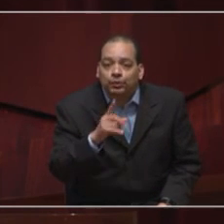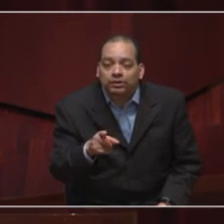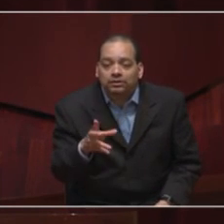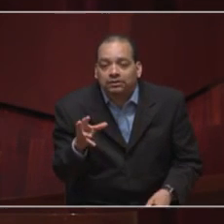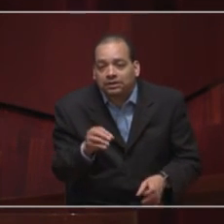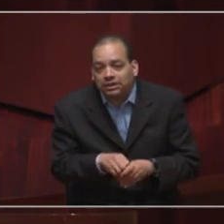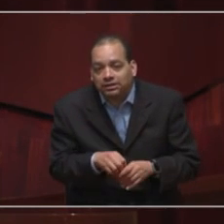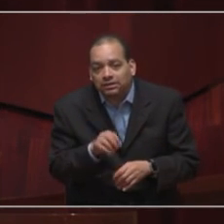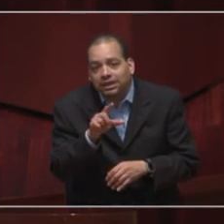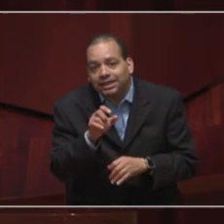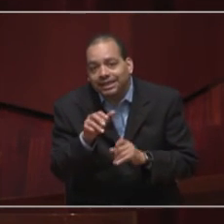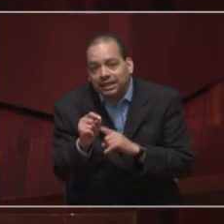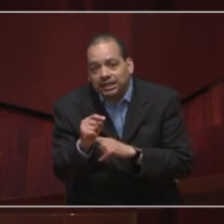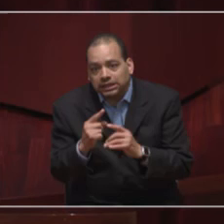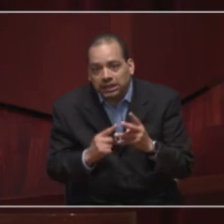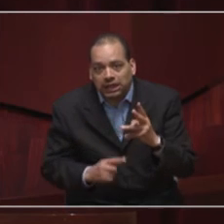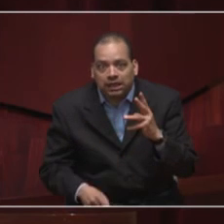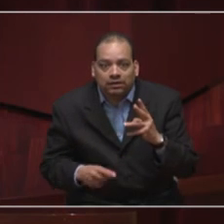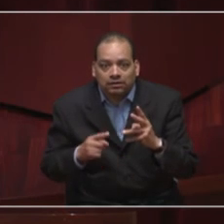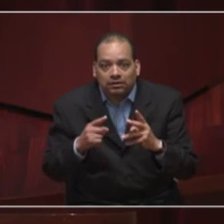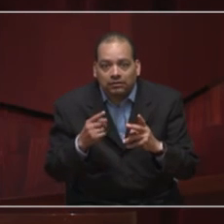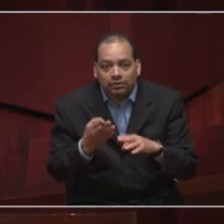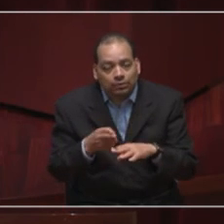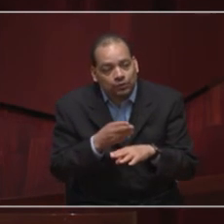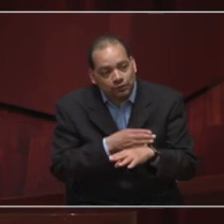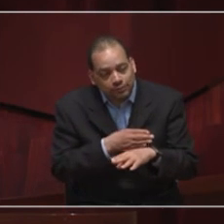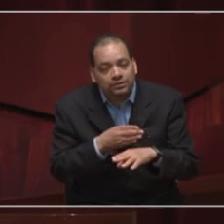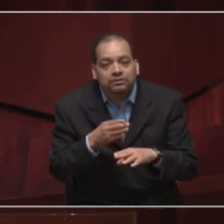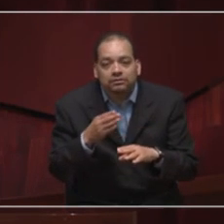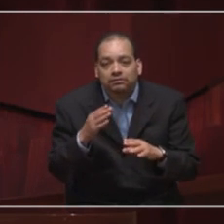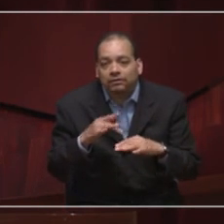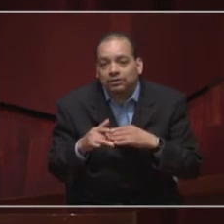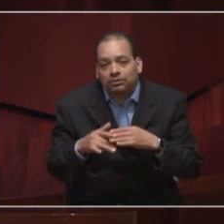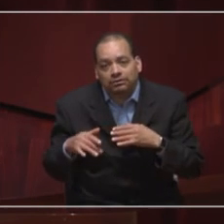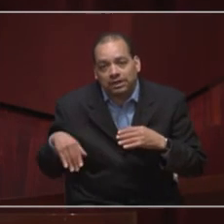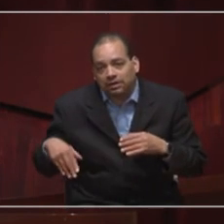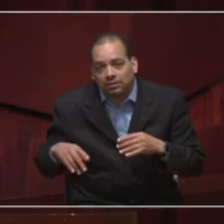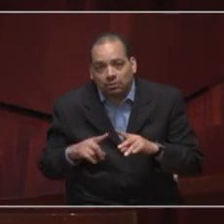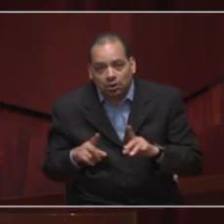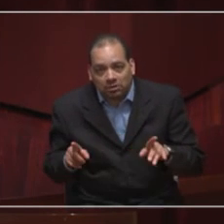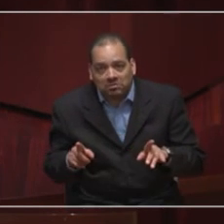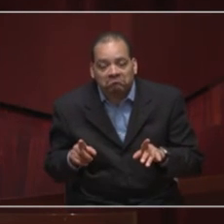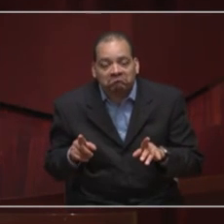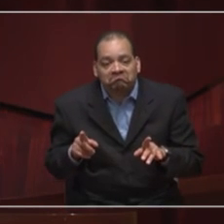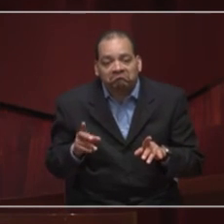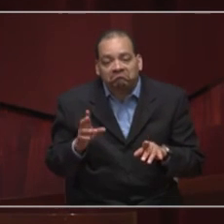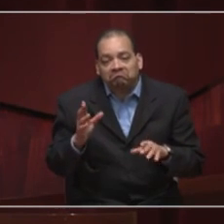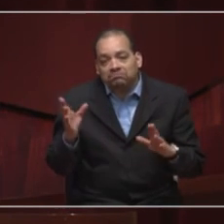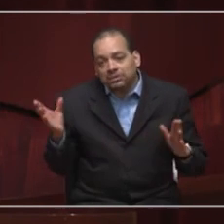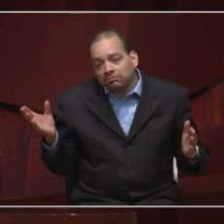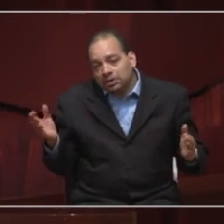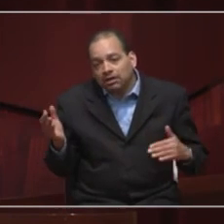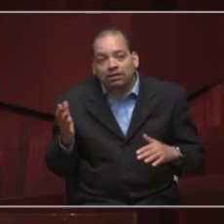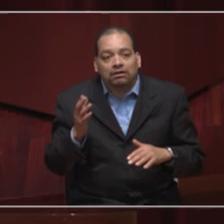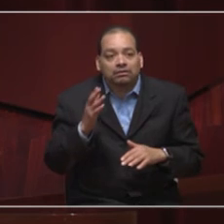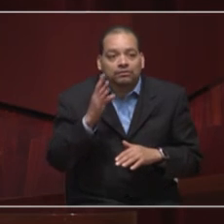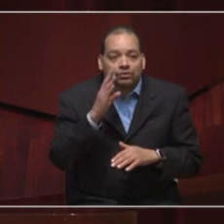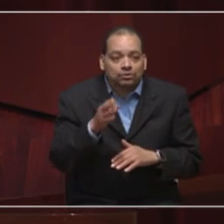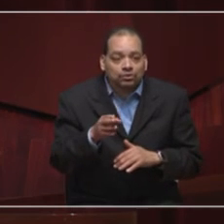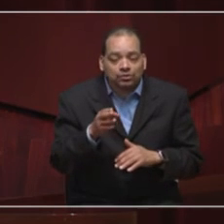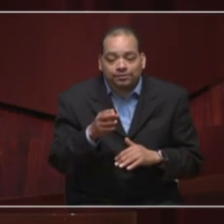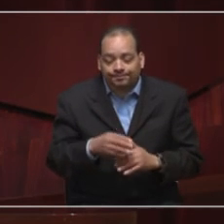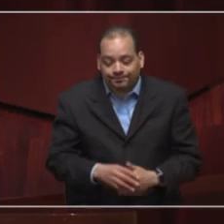the list, the long list of enhancements. It's not available yet, but it's something that I think